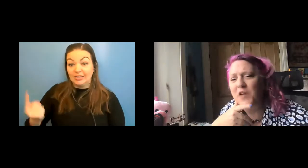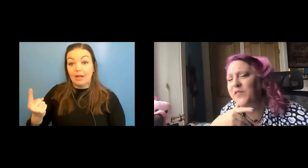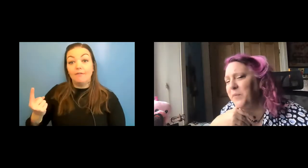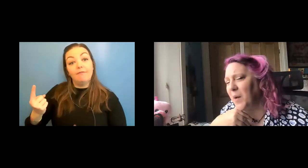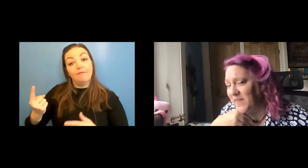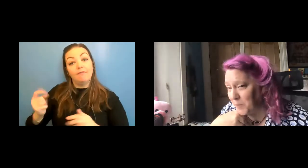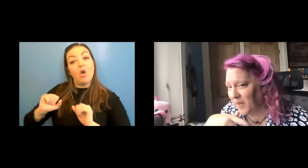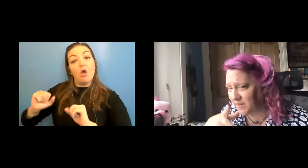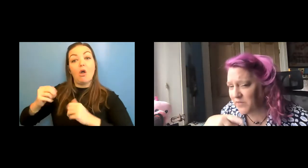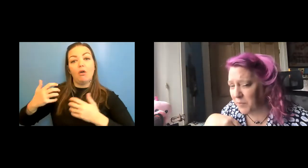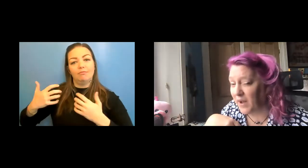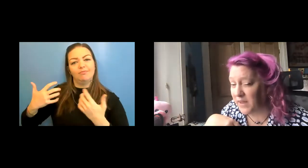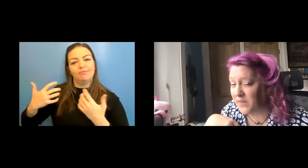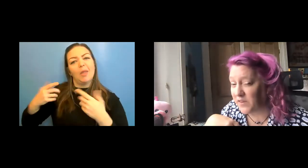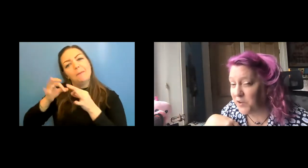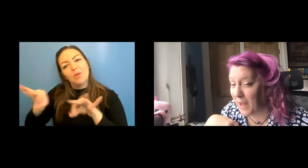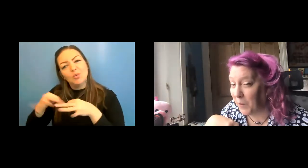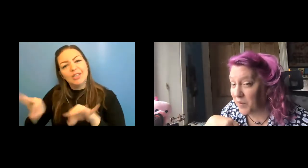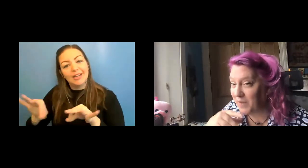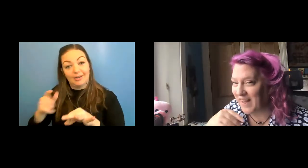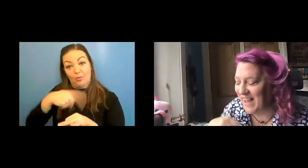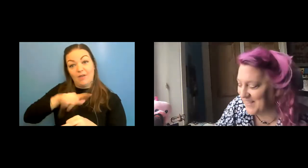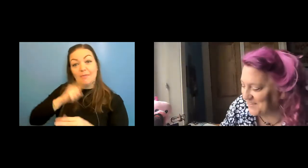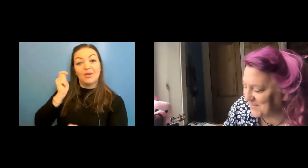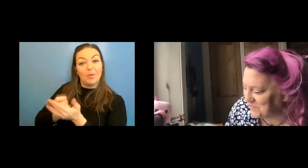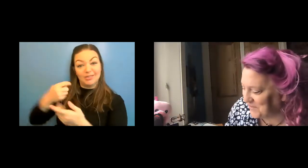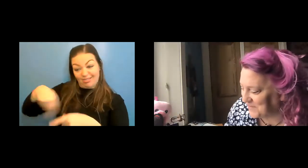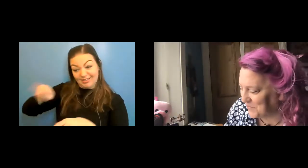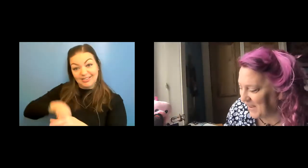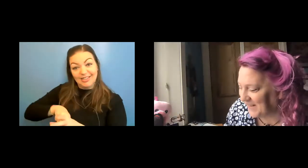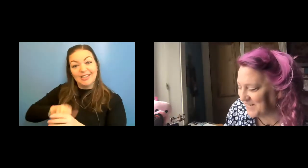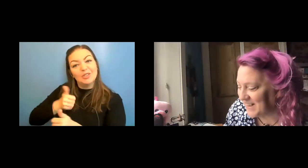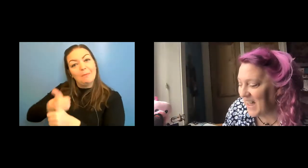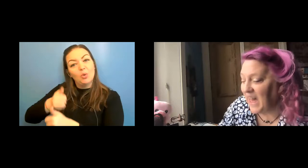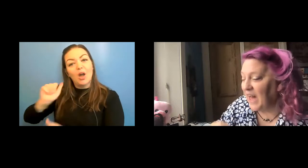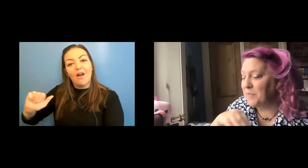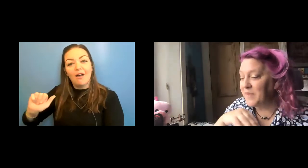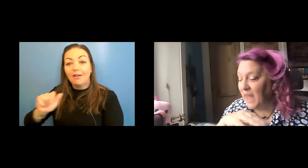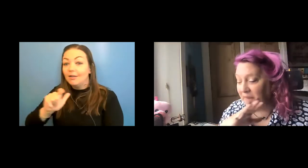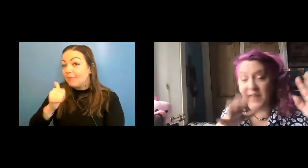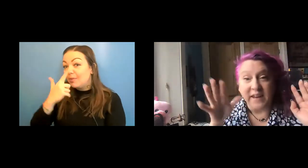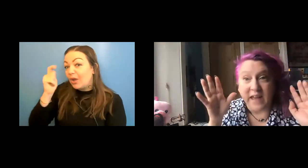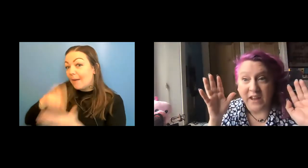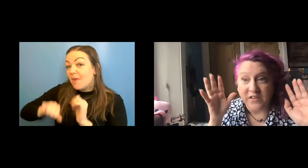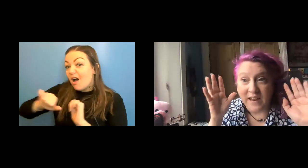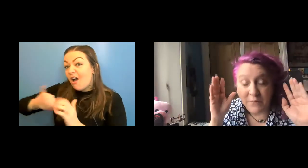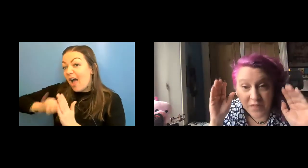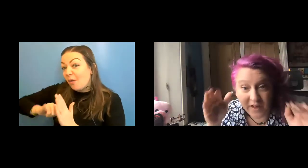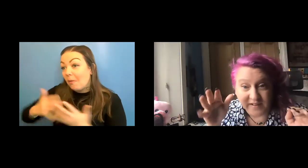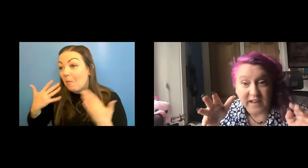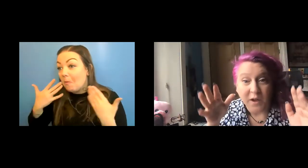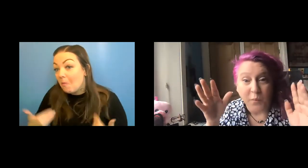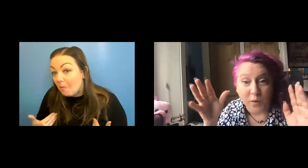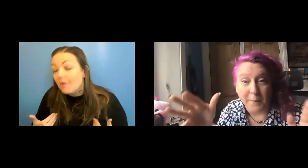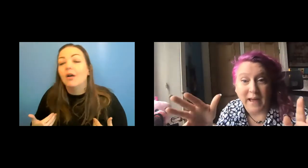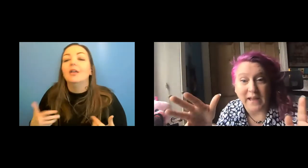that. Hopefully become inspired enough to buy the new album that she's produced and put out. And then at